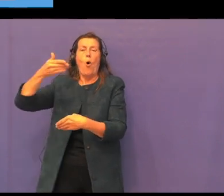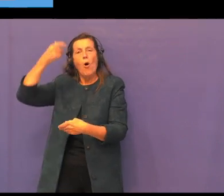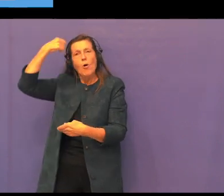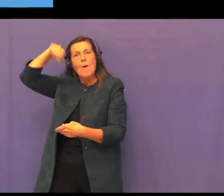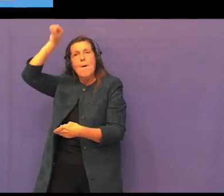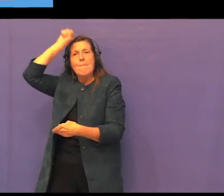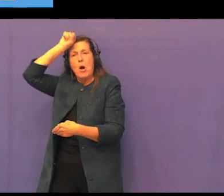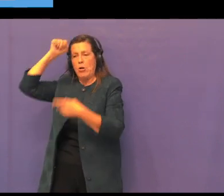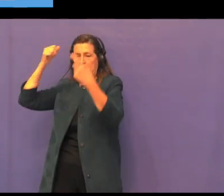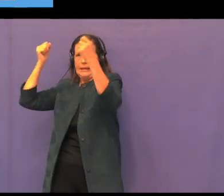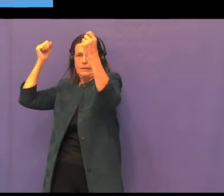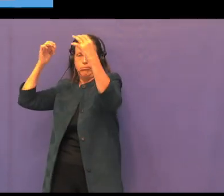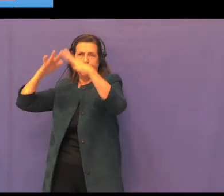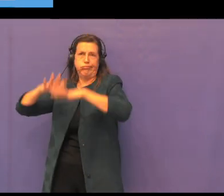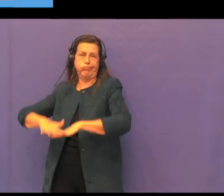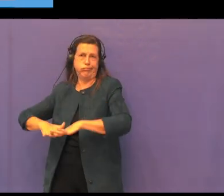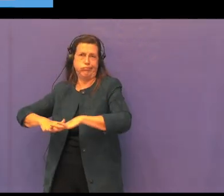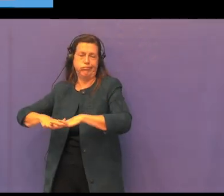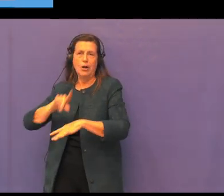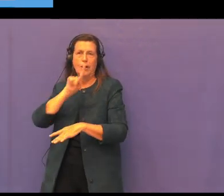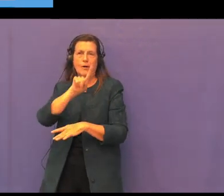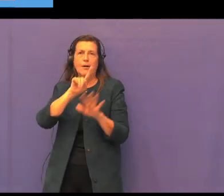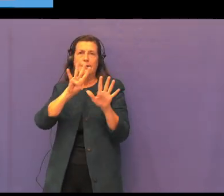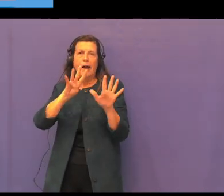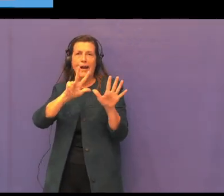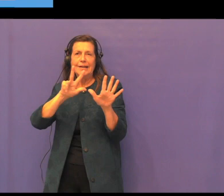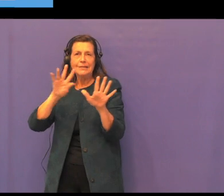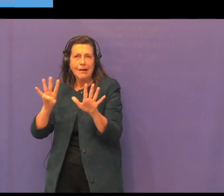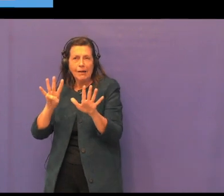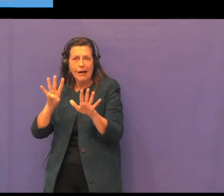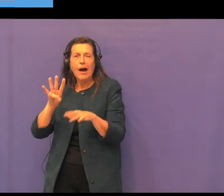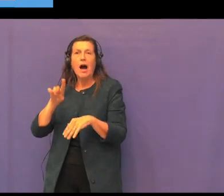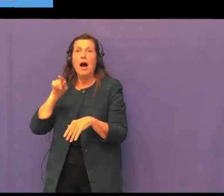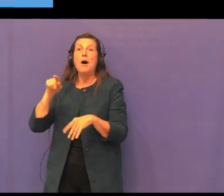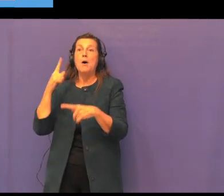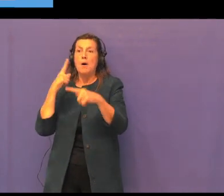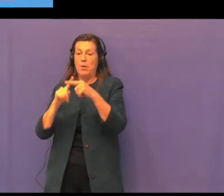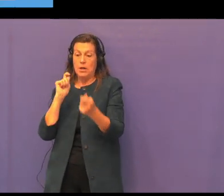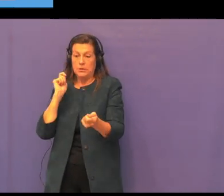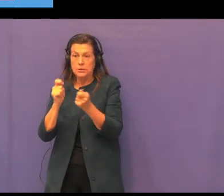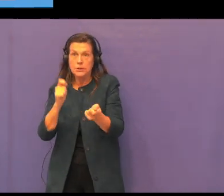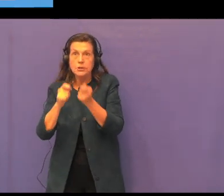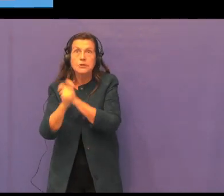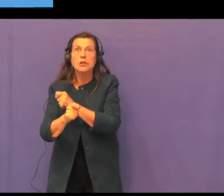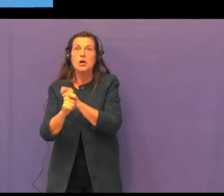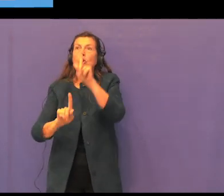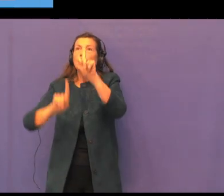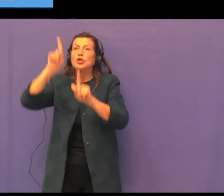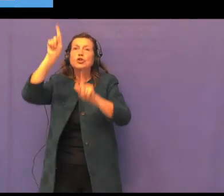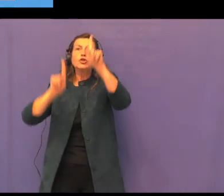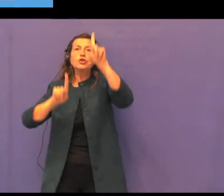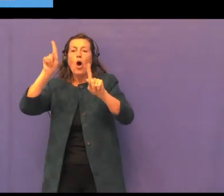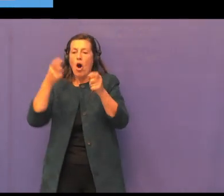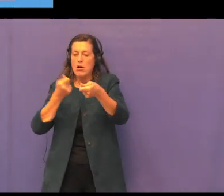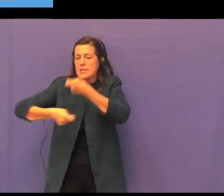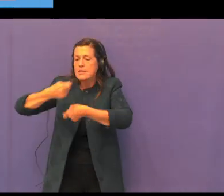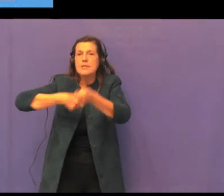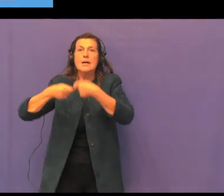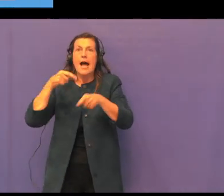electronification of the stock exchange, reduction in tariffs and trade barriers and so on, is we get the rise